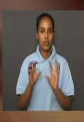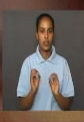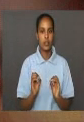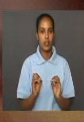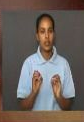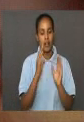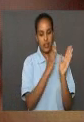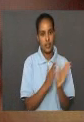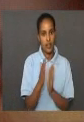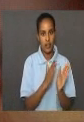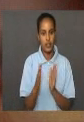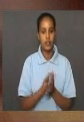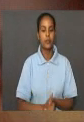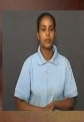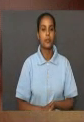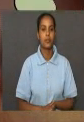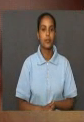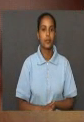Students, let's get ready.